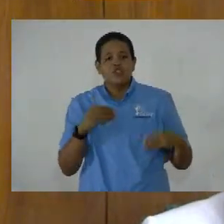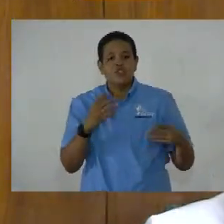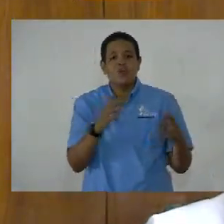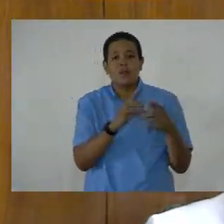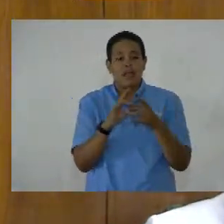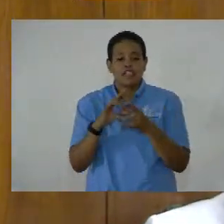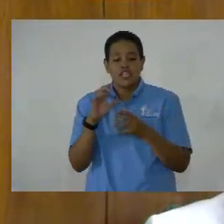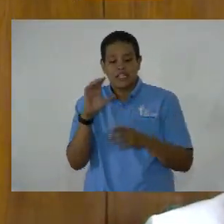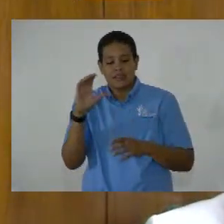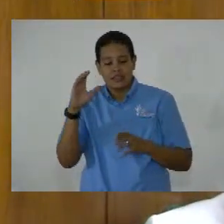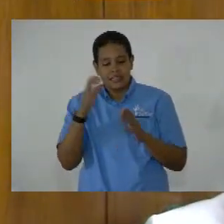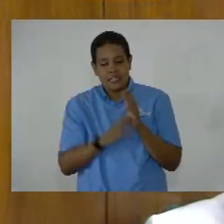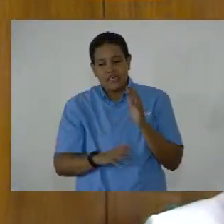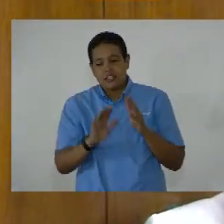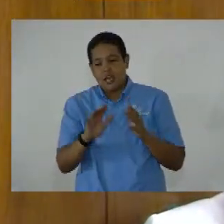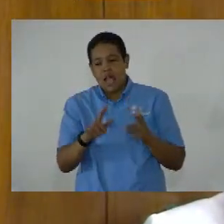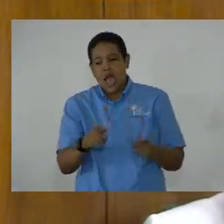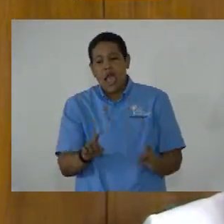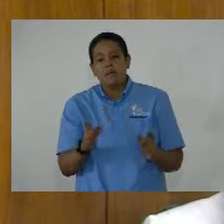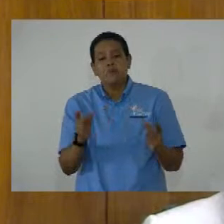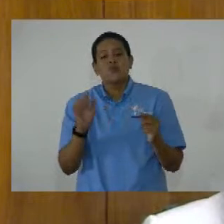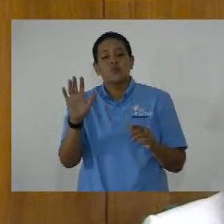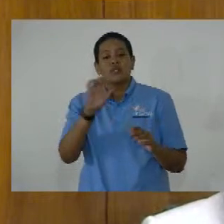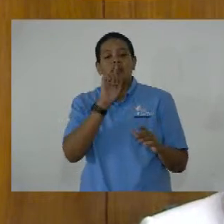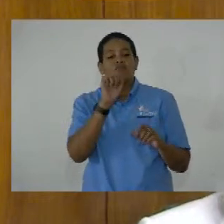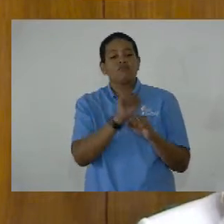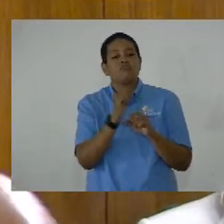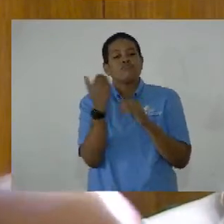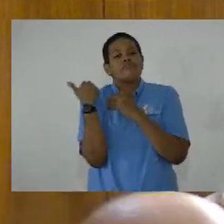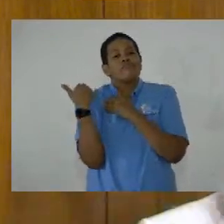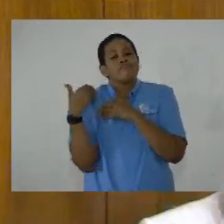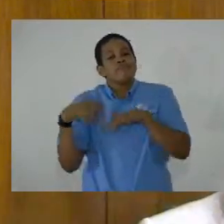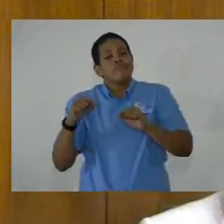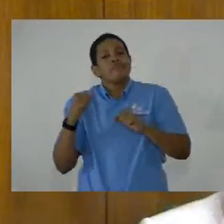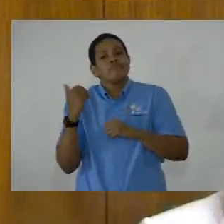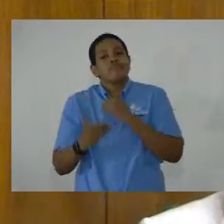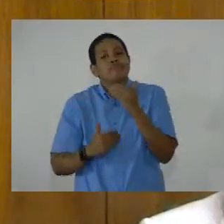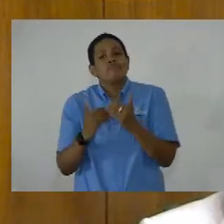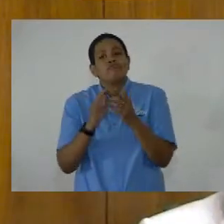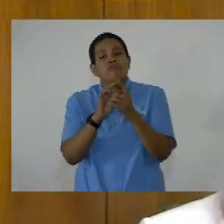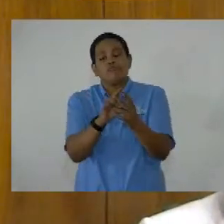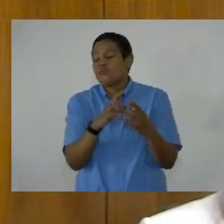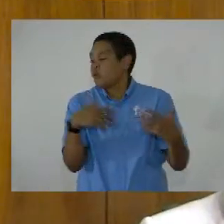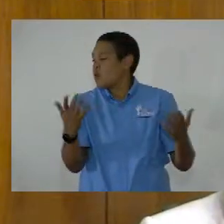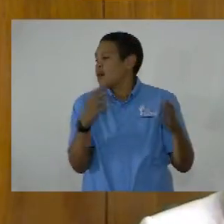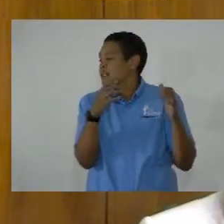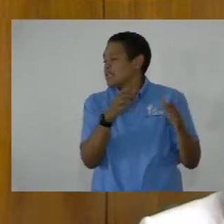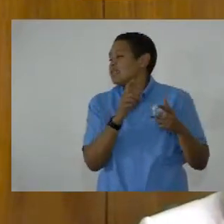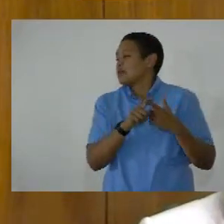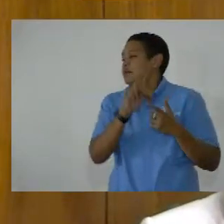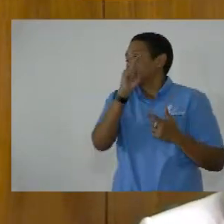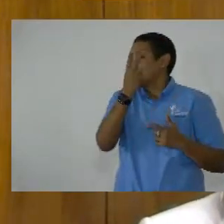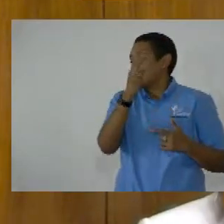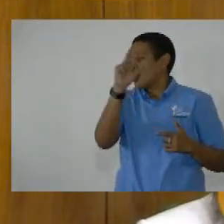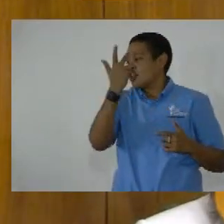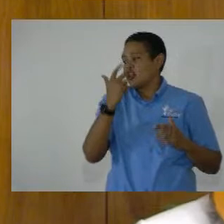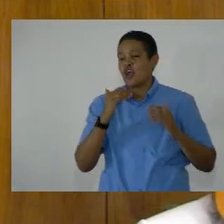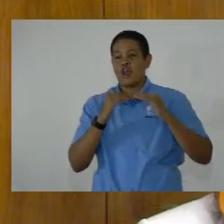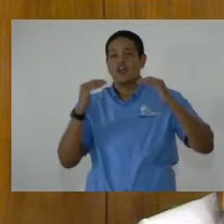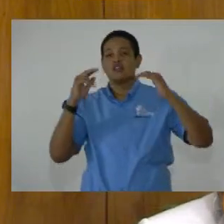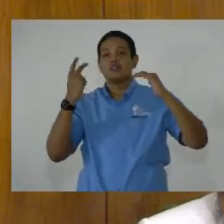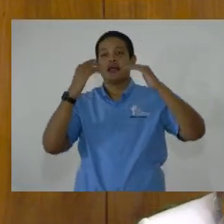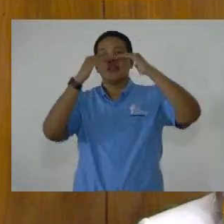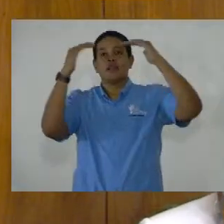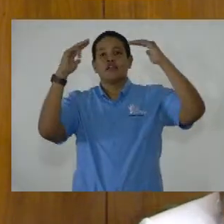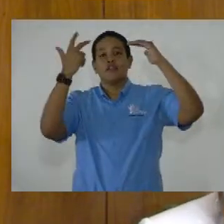sector to do their due diligence on second and third tier and fourth tier